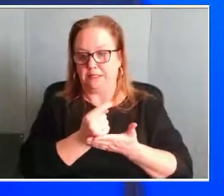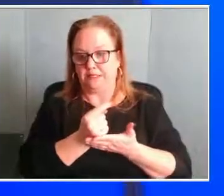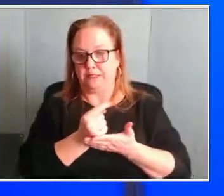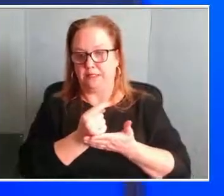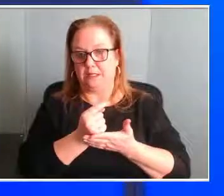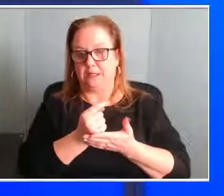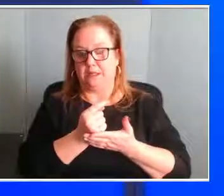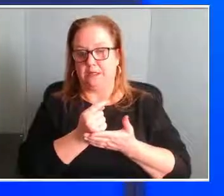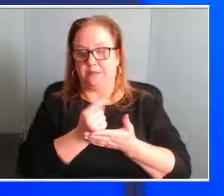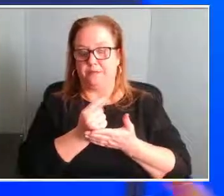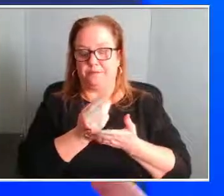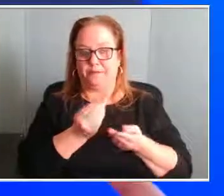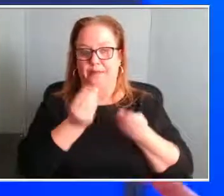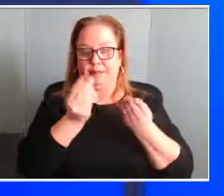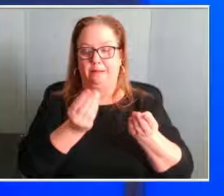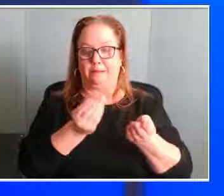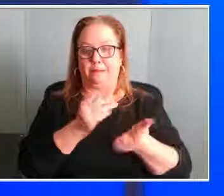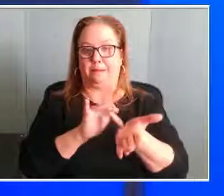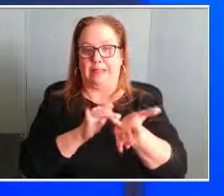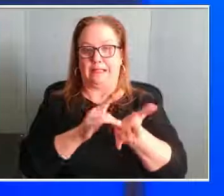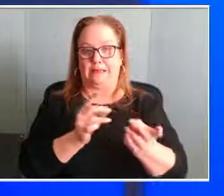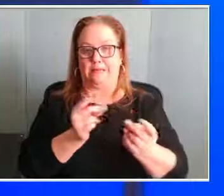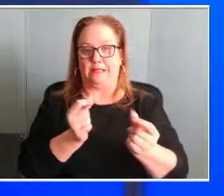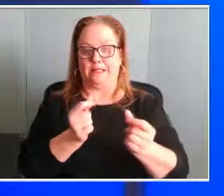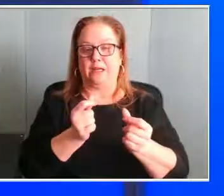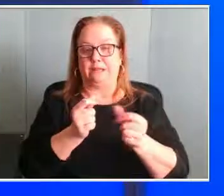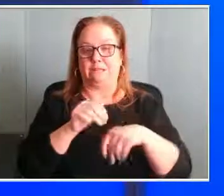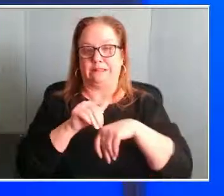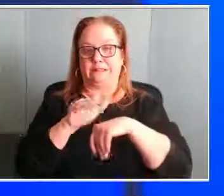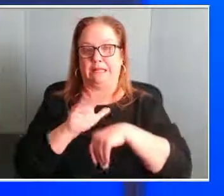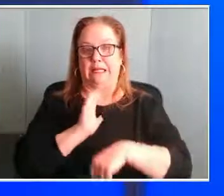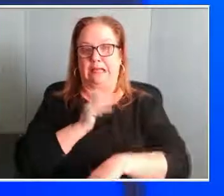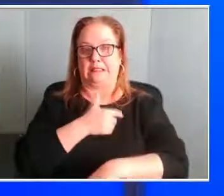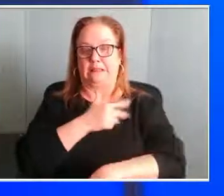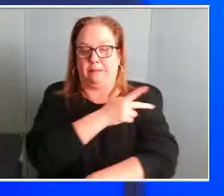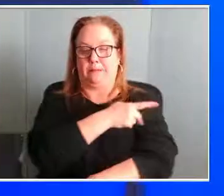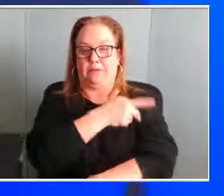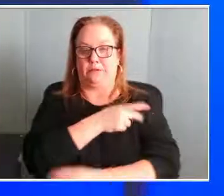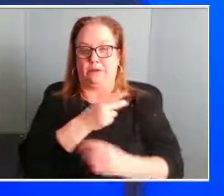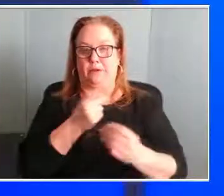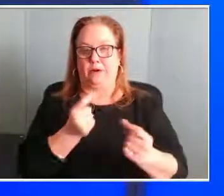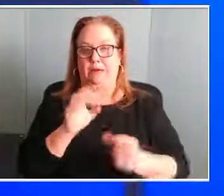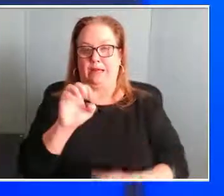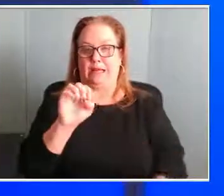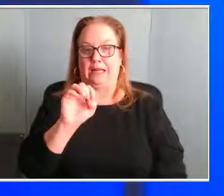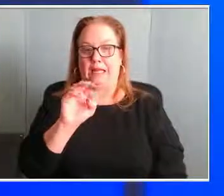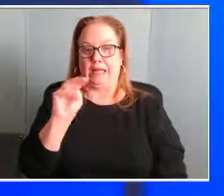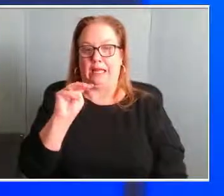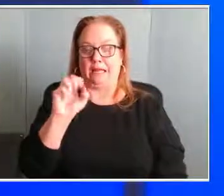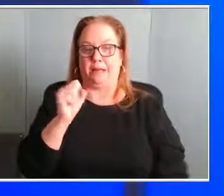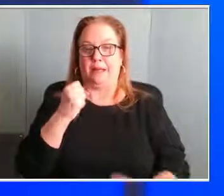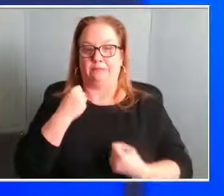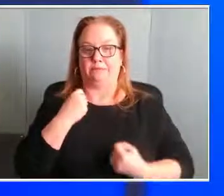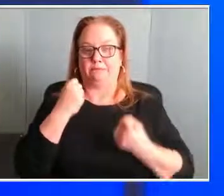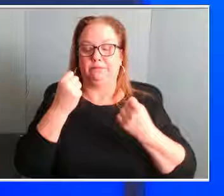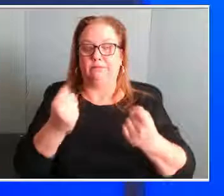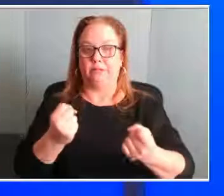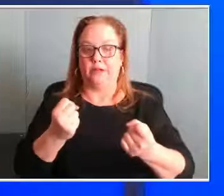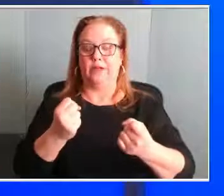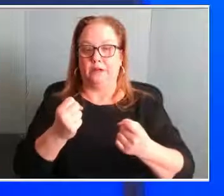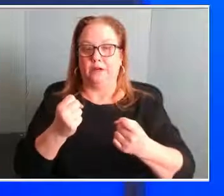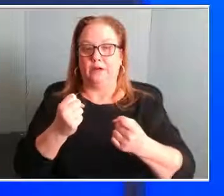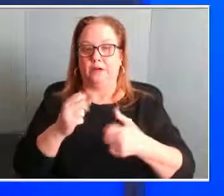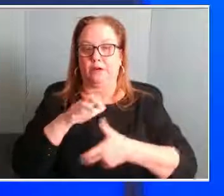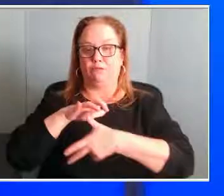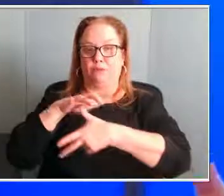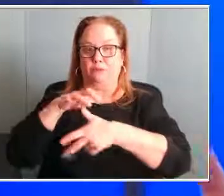lytic quickly and transport the patient to us as quickly as possible. And then EMS's role in transport, recognizing stroke when they pick up